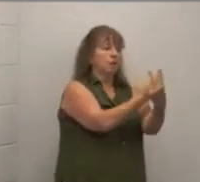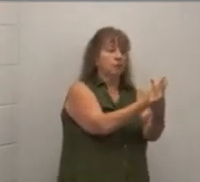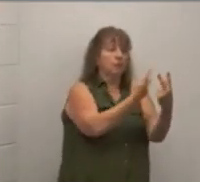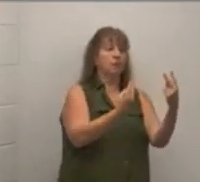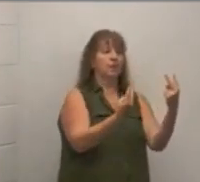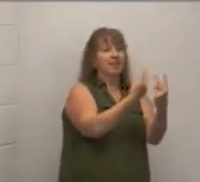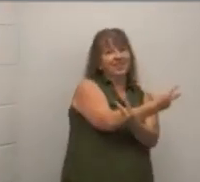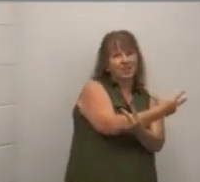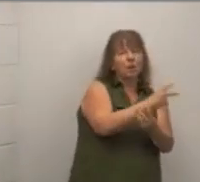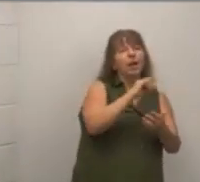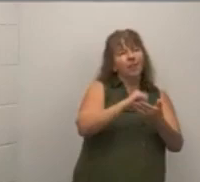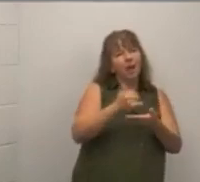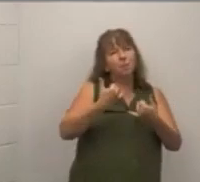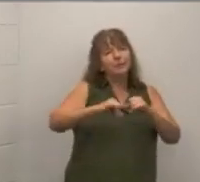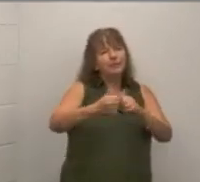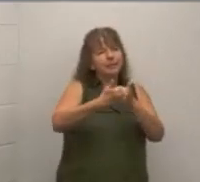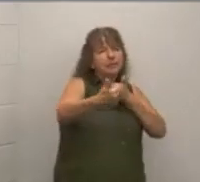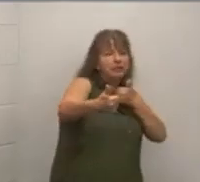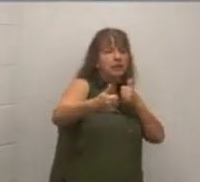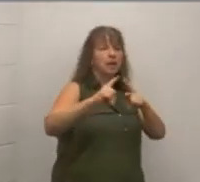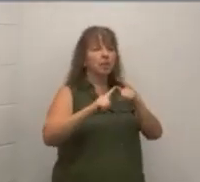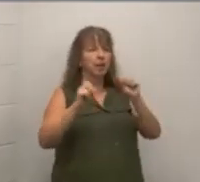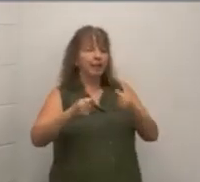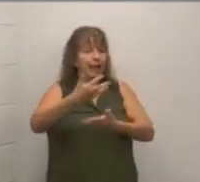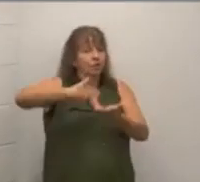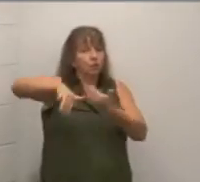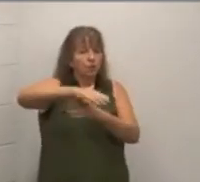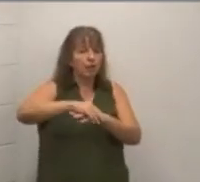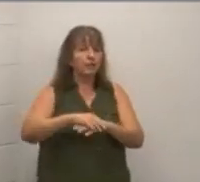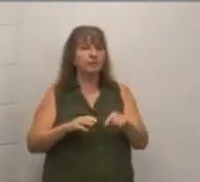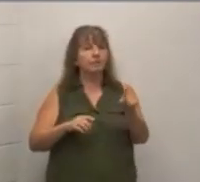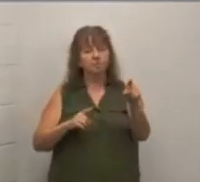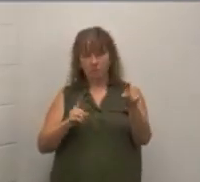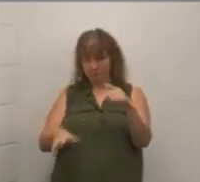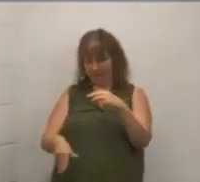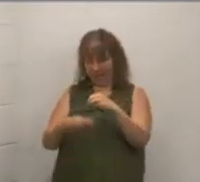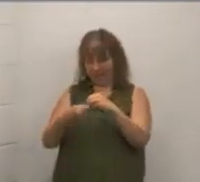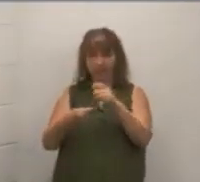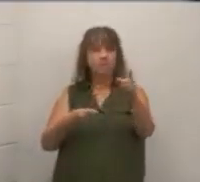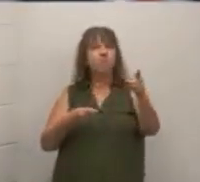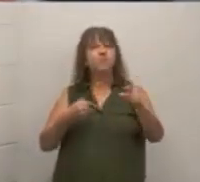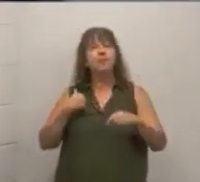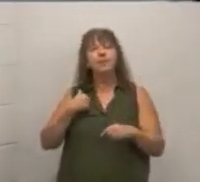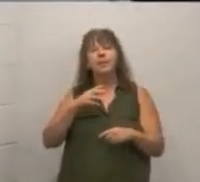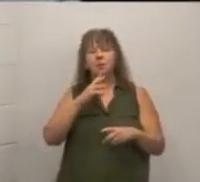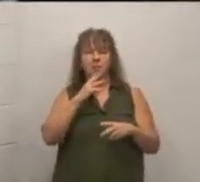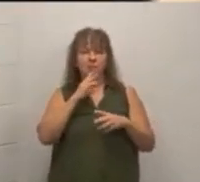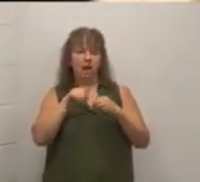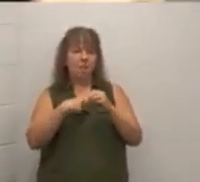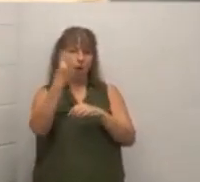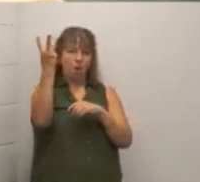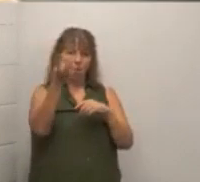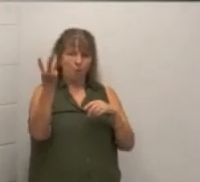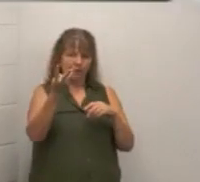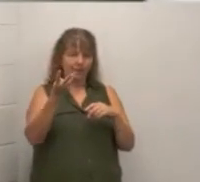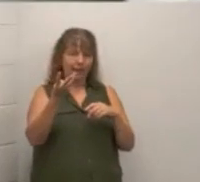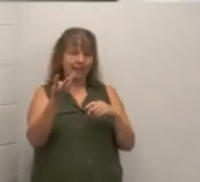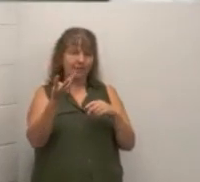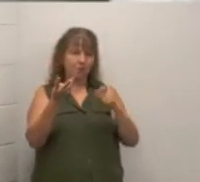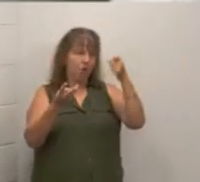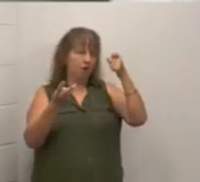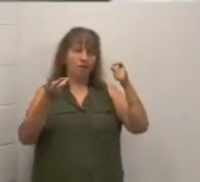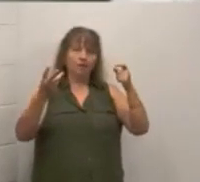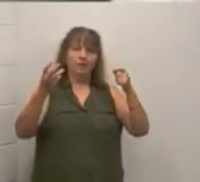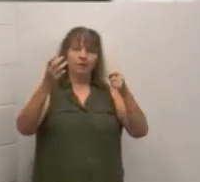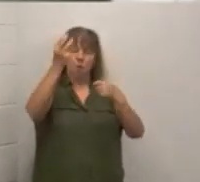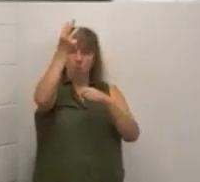panel has anything to add there. I'll just jump in and add. So we talked a little bit about Wednesdays in the hybrid model at the